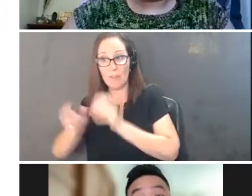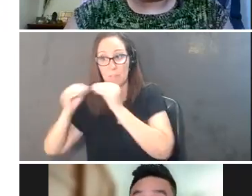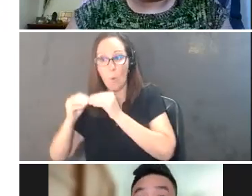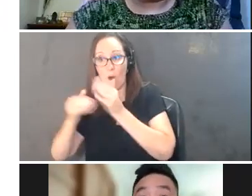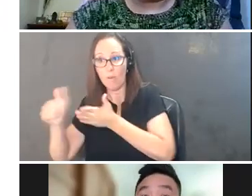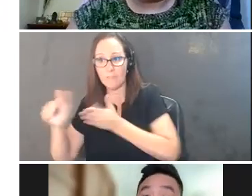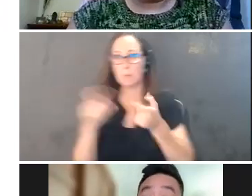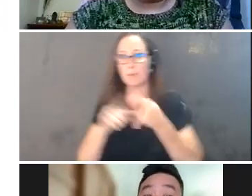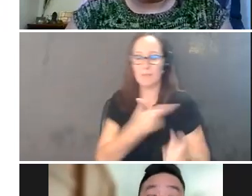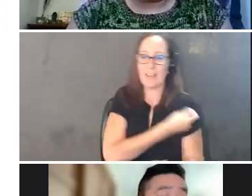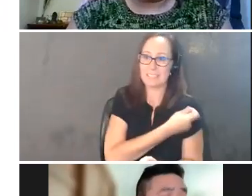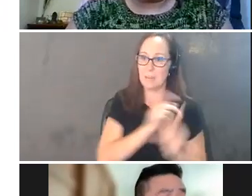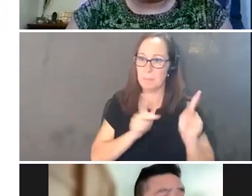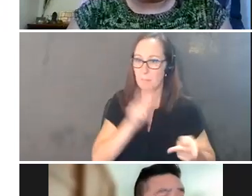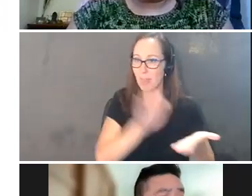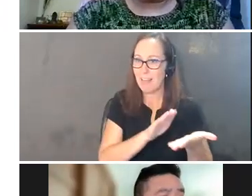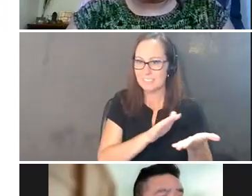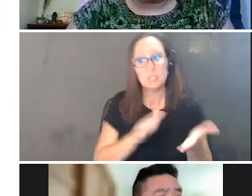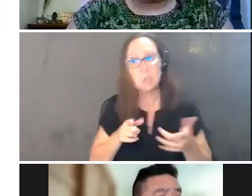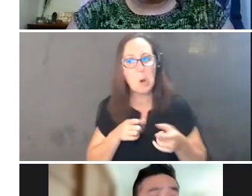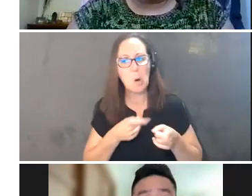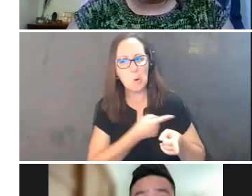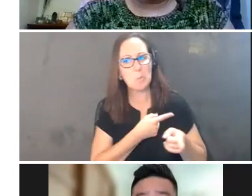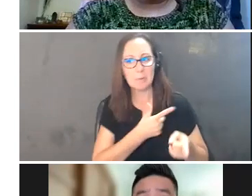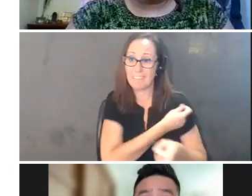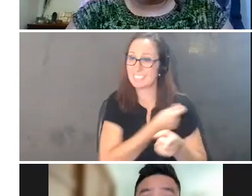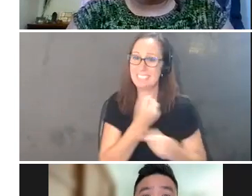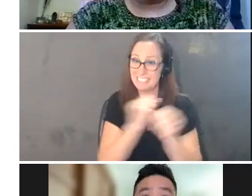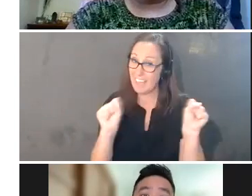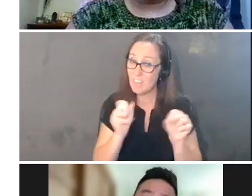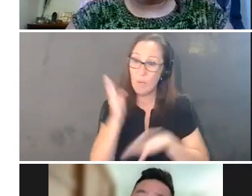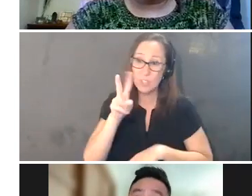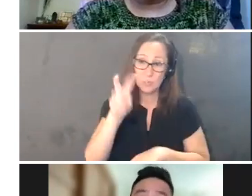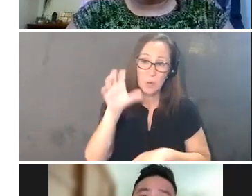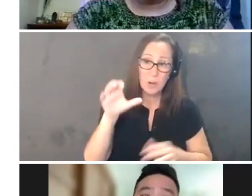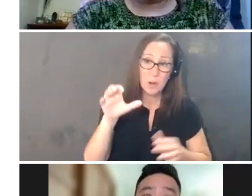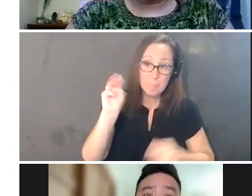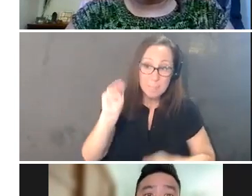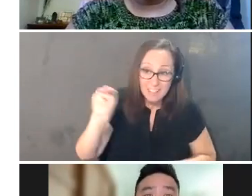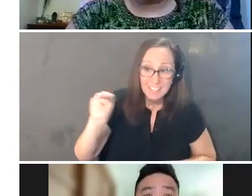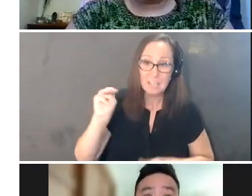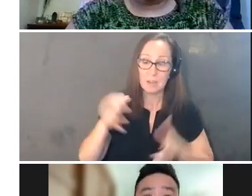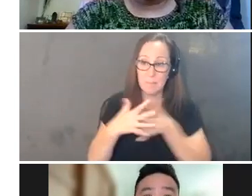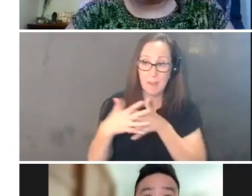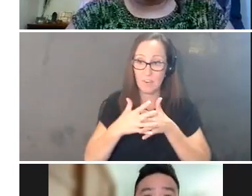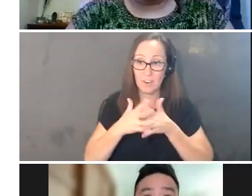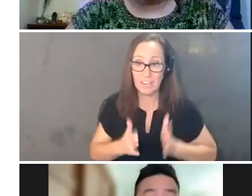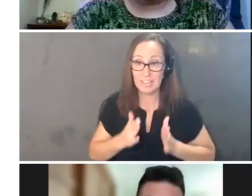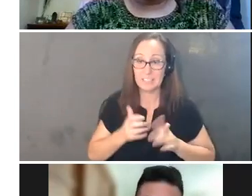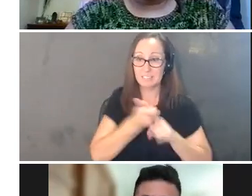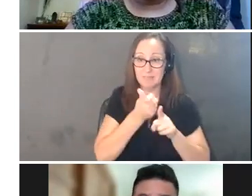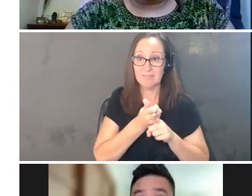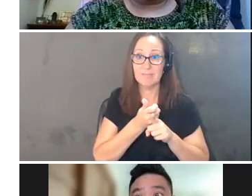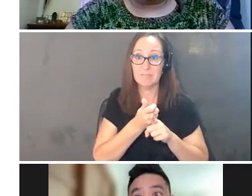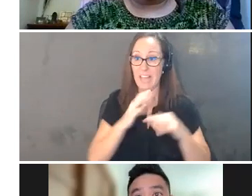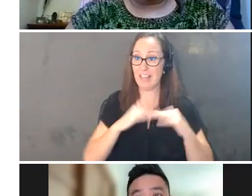has been extremely safe. You know, over 200 million Americans, think about that, over 200 million Americans that have been have had